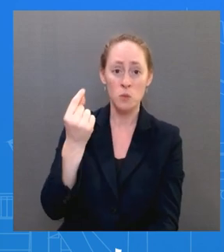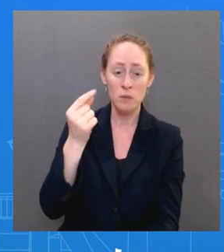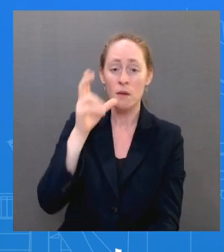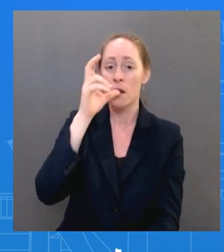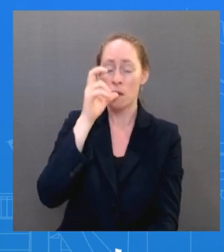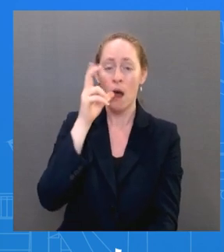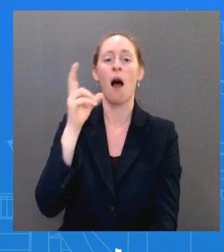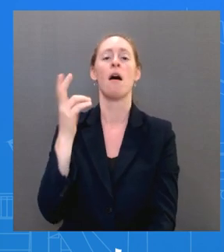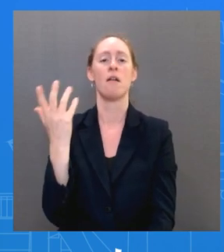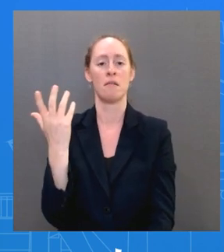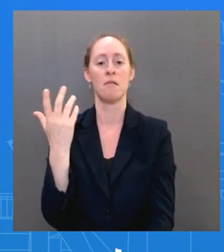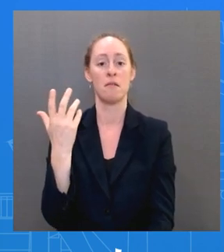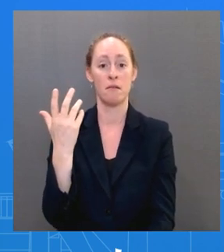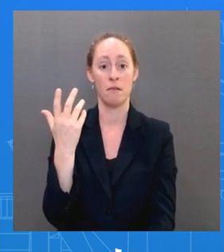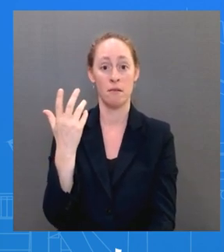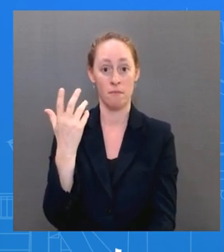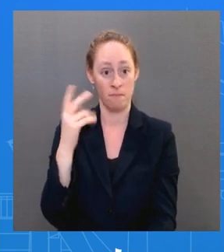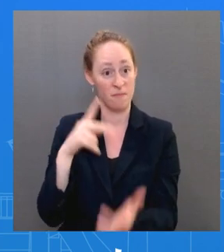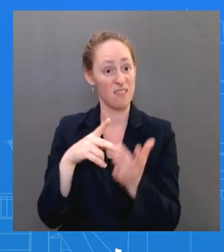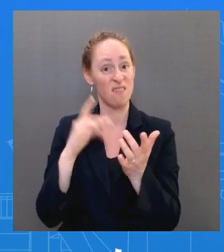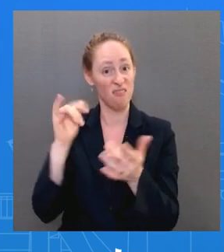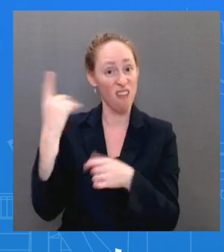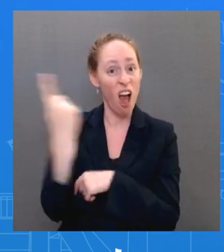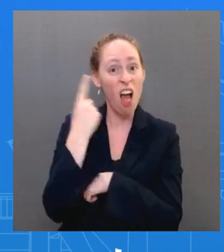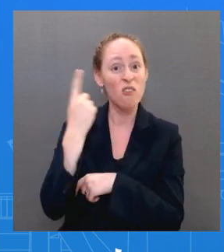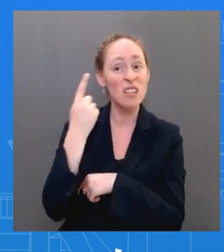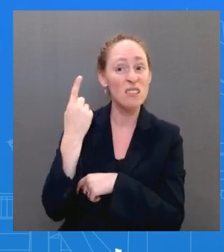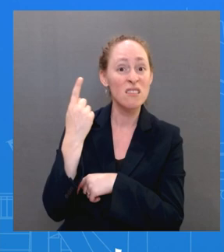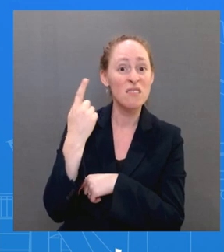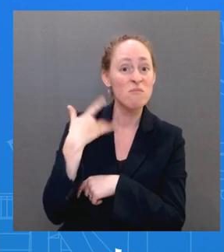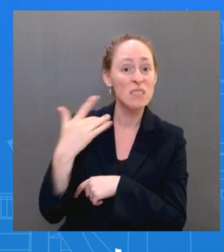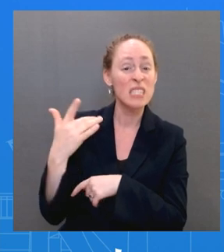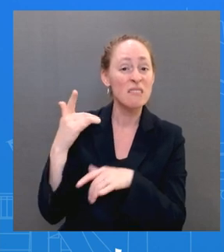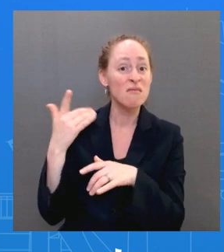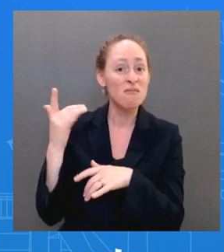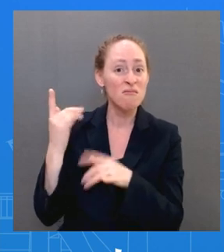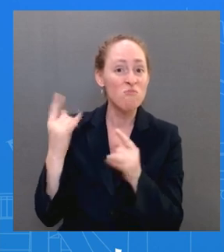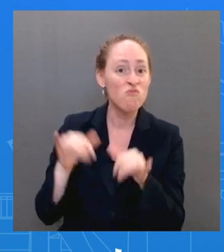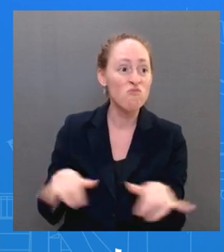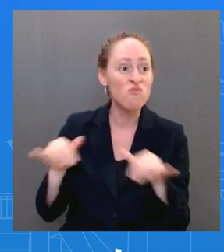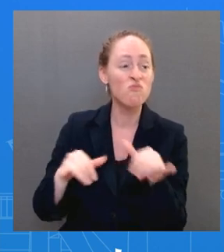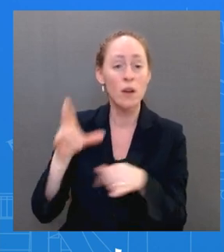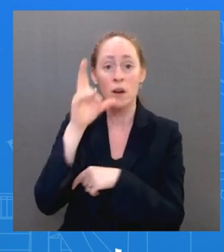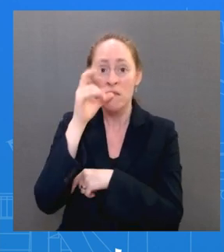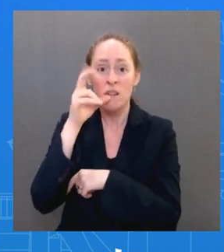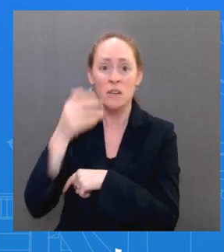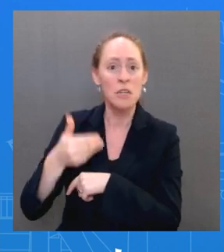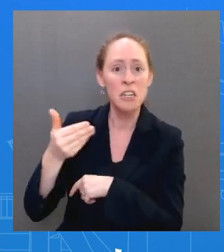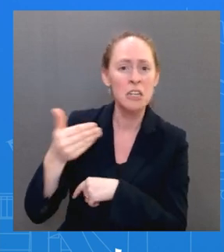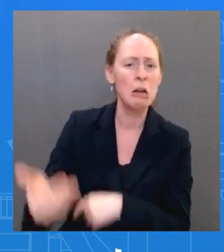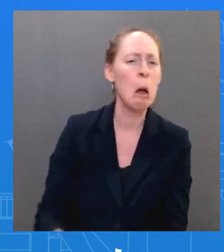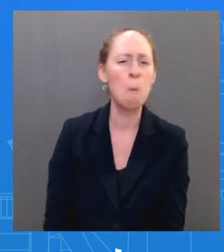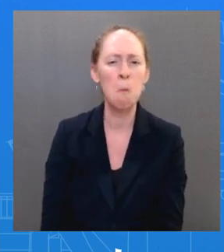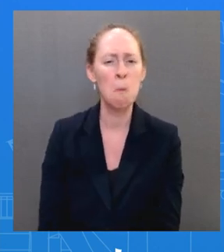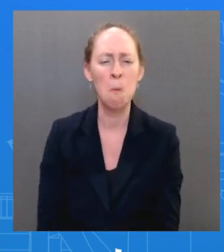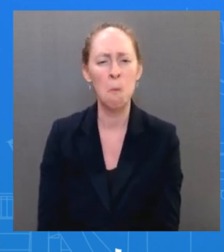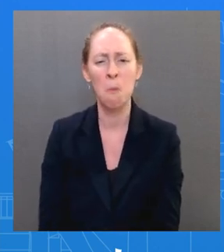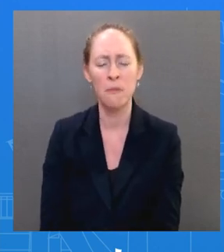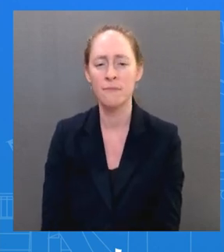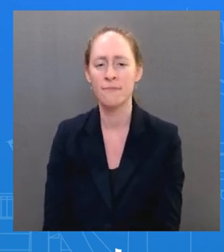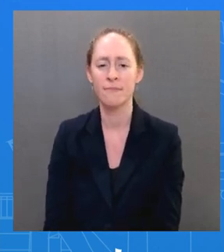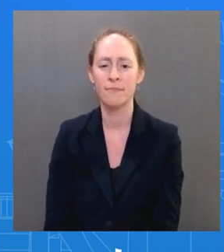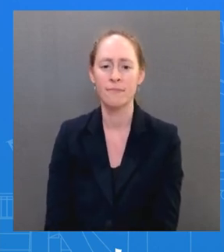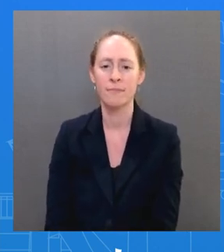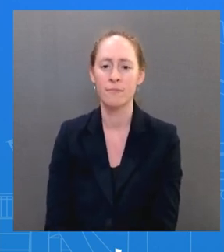in the context of a viral syndrome. You've been crediting the president's boosters for part of the reason that his symptoms are so mild. Should